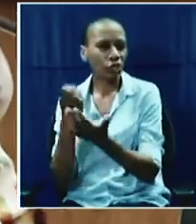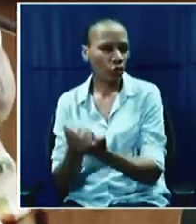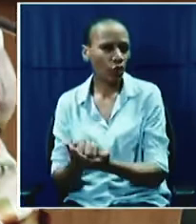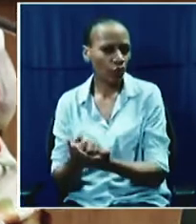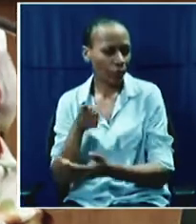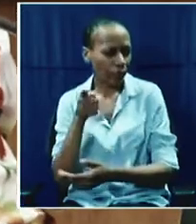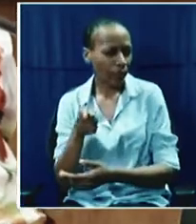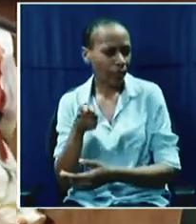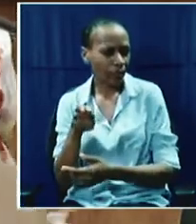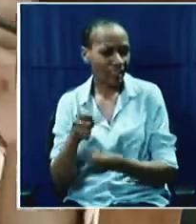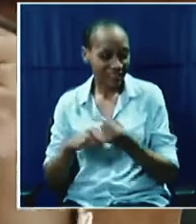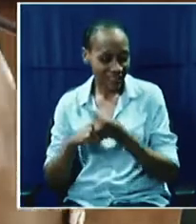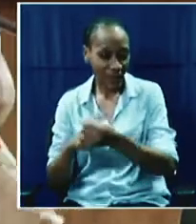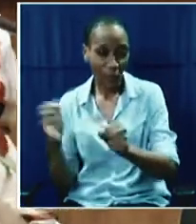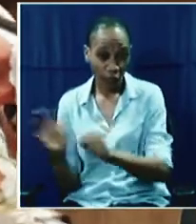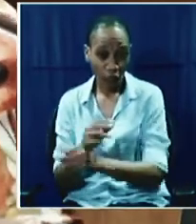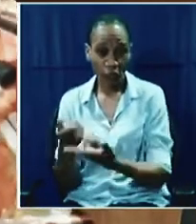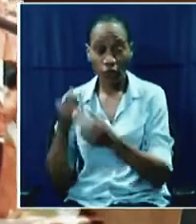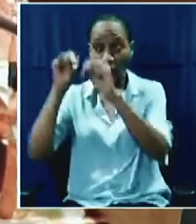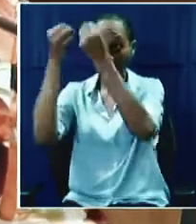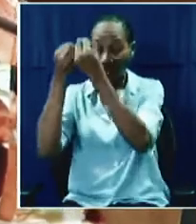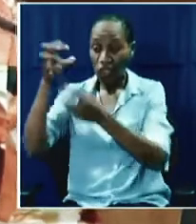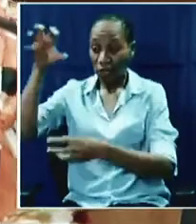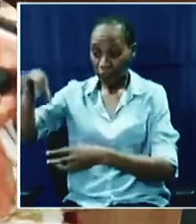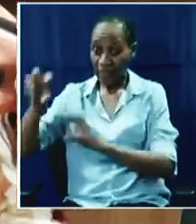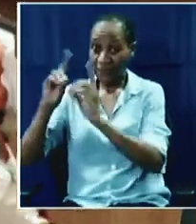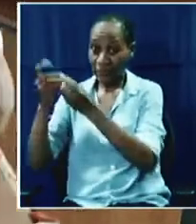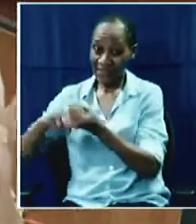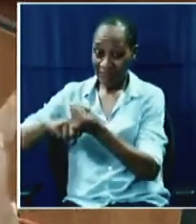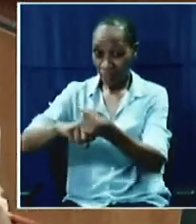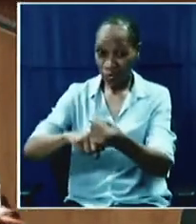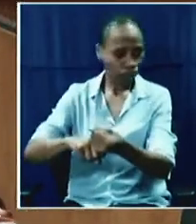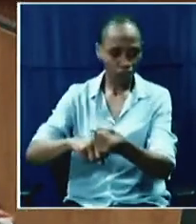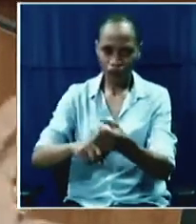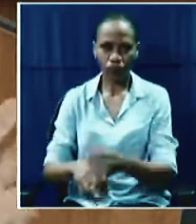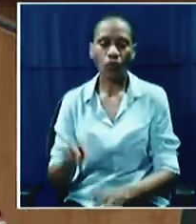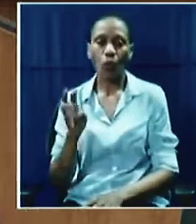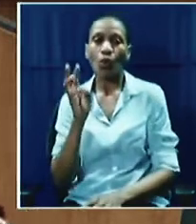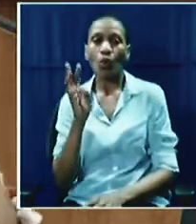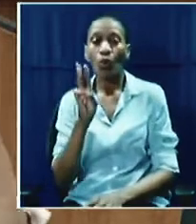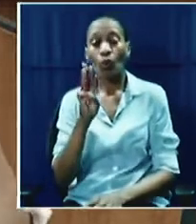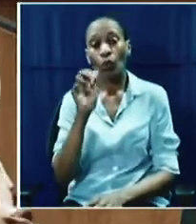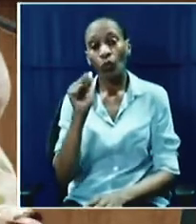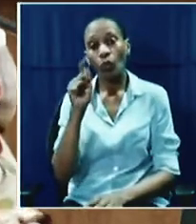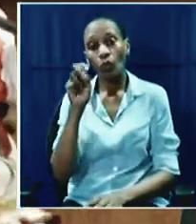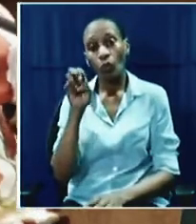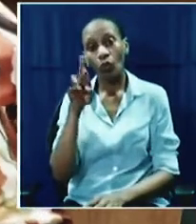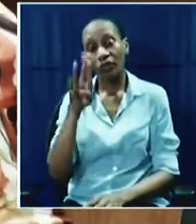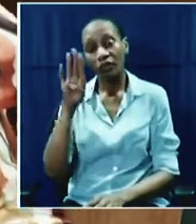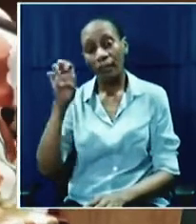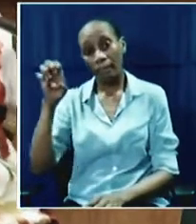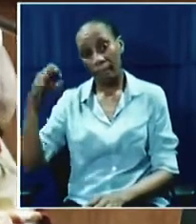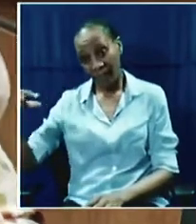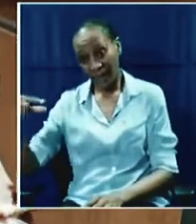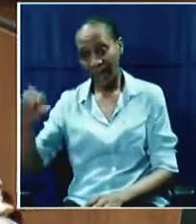the necessary support from national and provincial departments. Waterberg is more or less the same. 41%